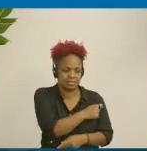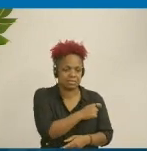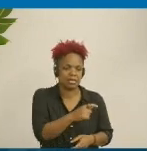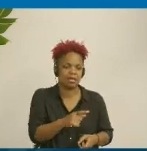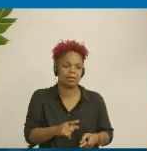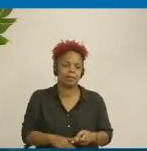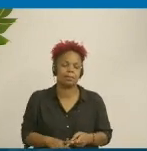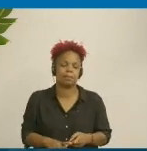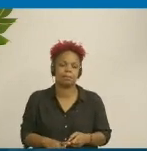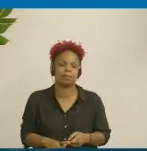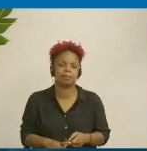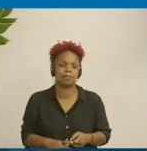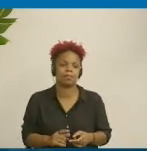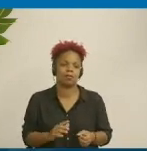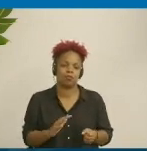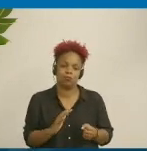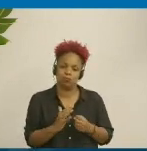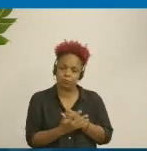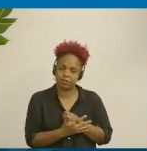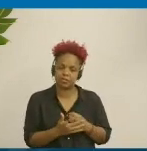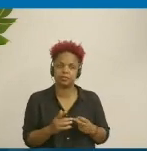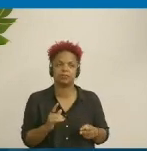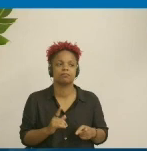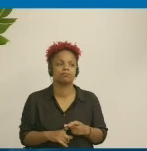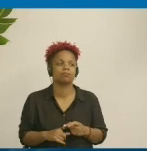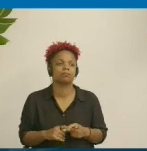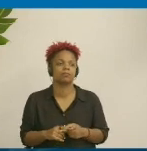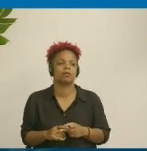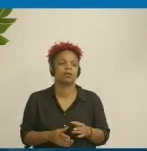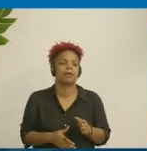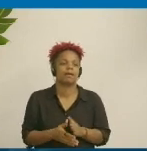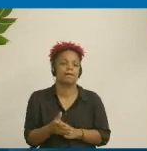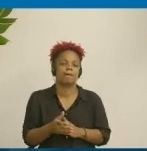medical consultation. And